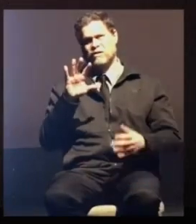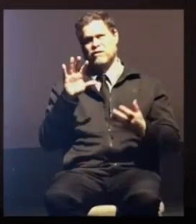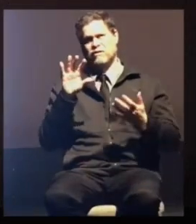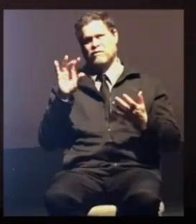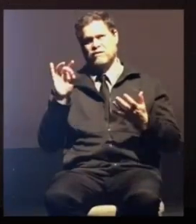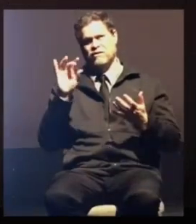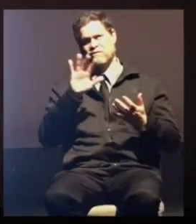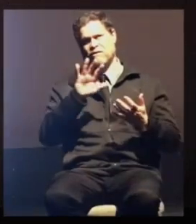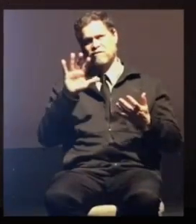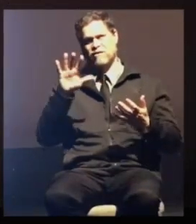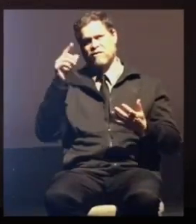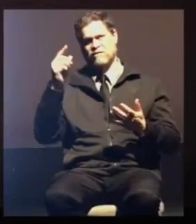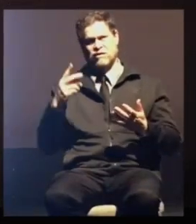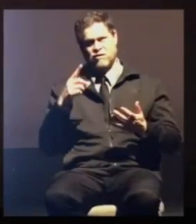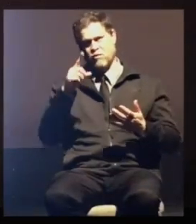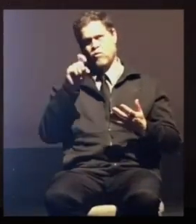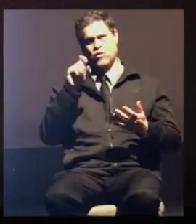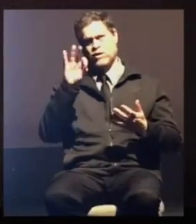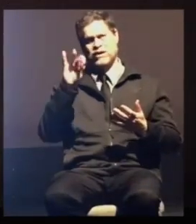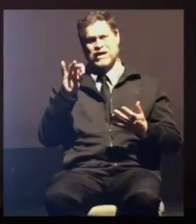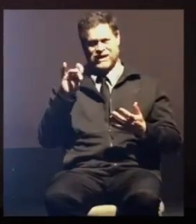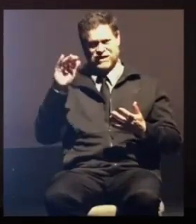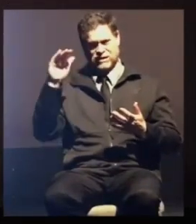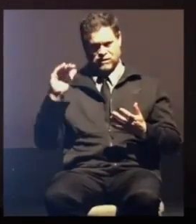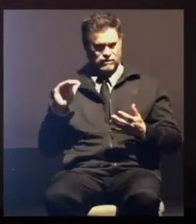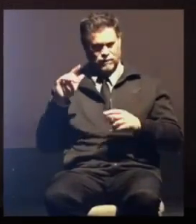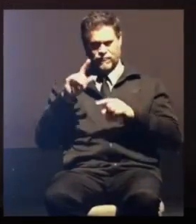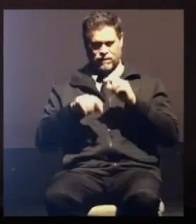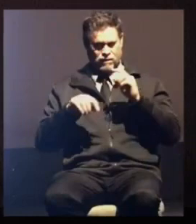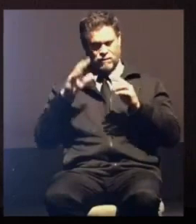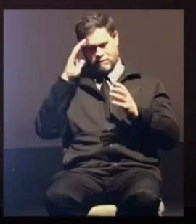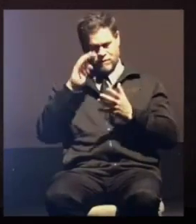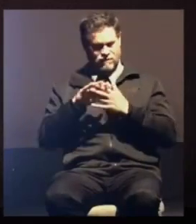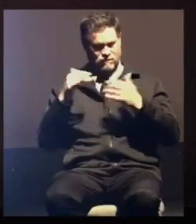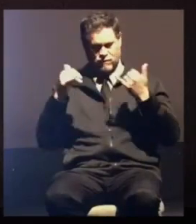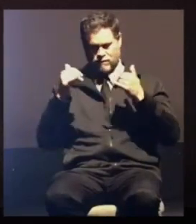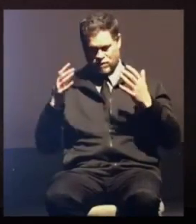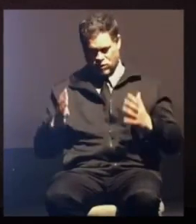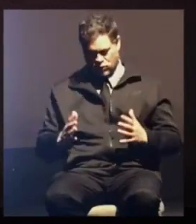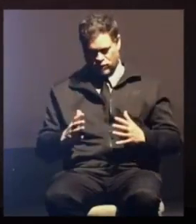about 5'5½", 190. Unbelievable player.